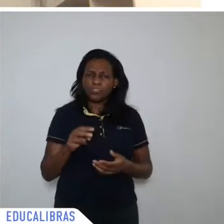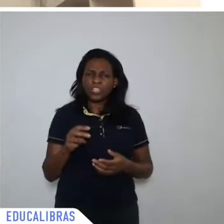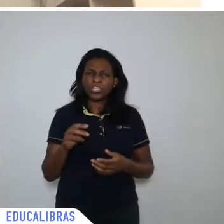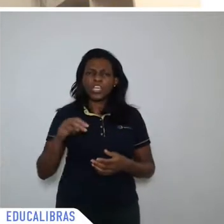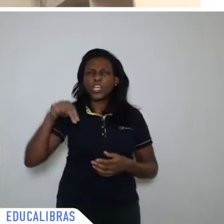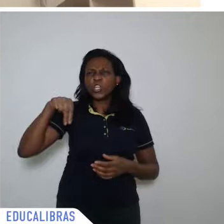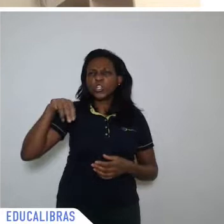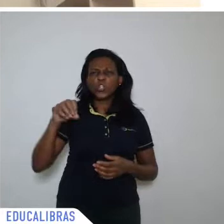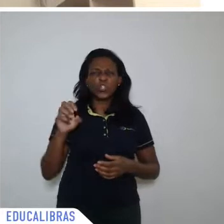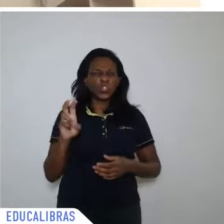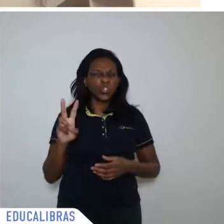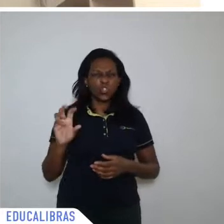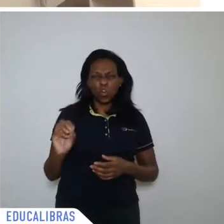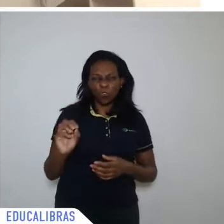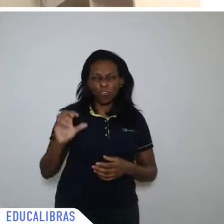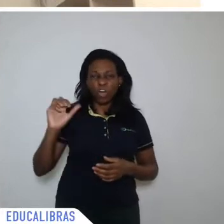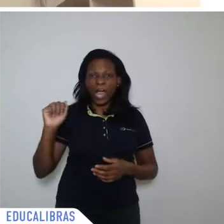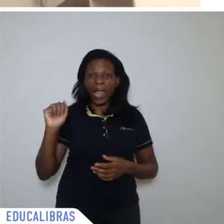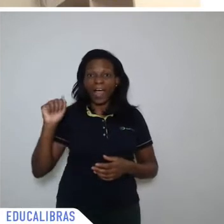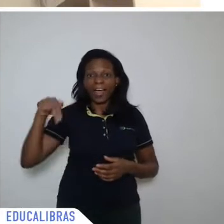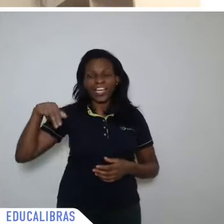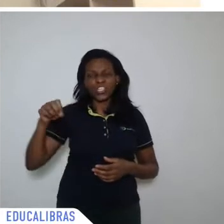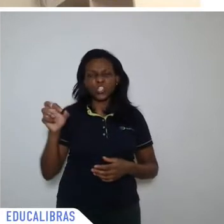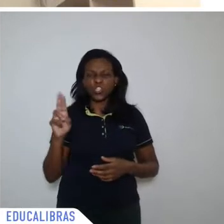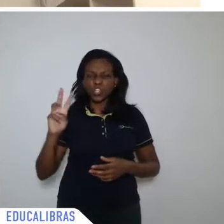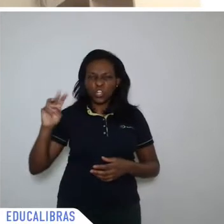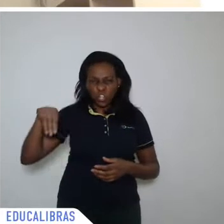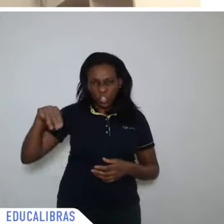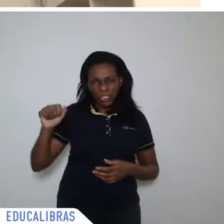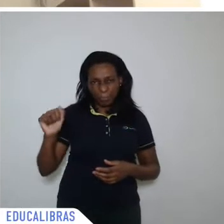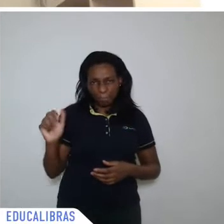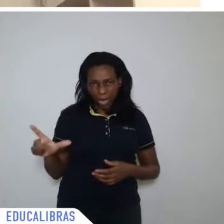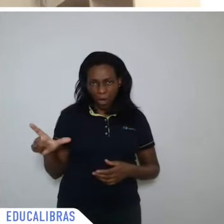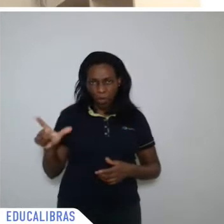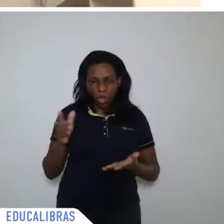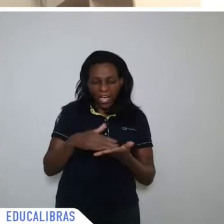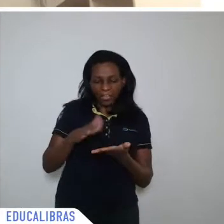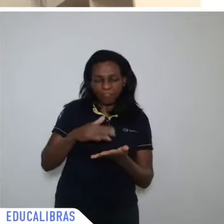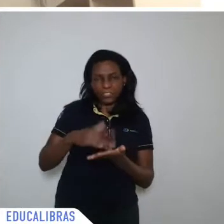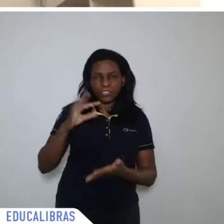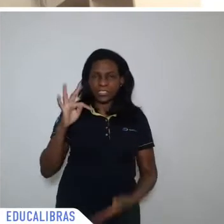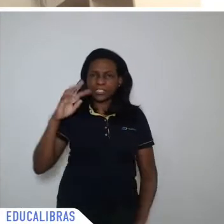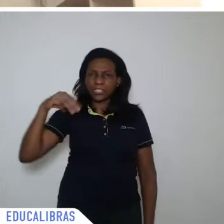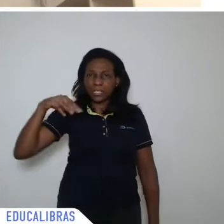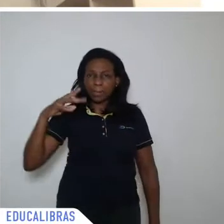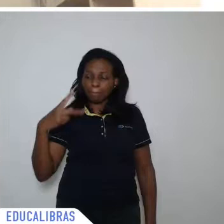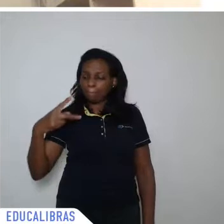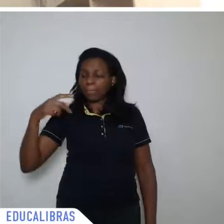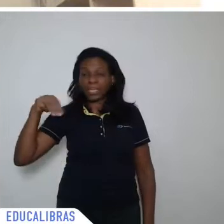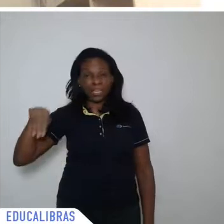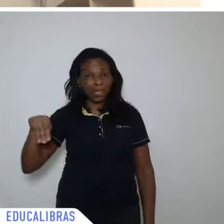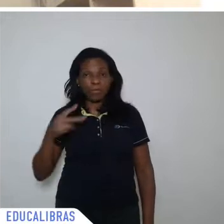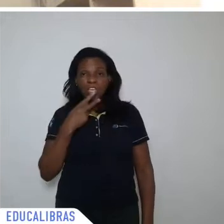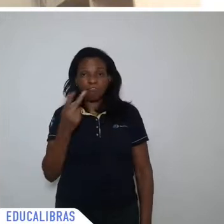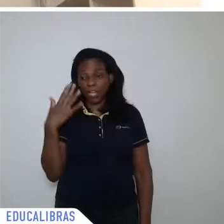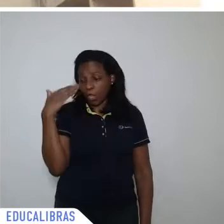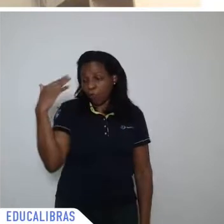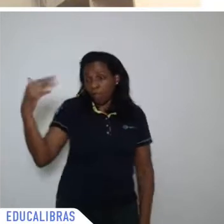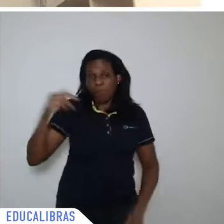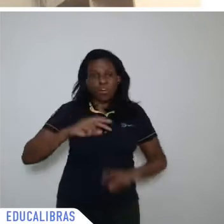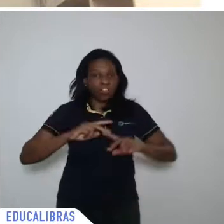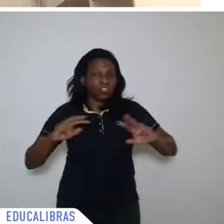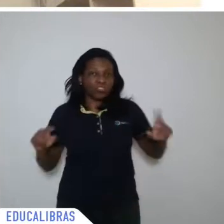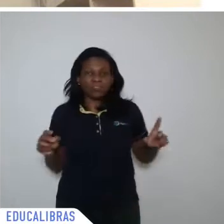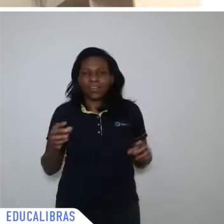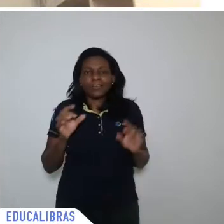a comic strip from TPM magazine, from the New Abnormal, in which they said